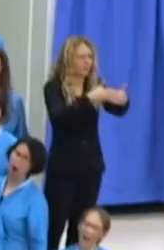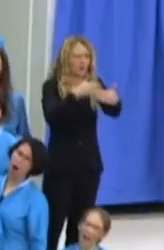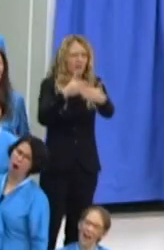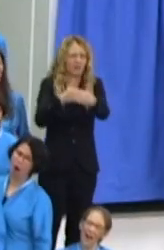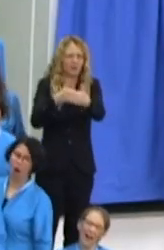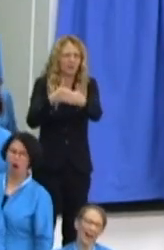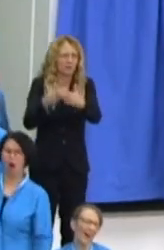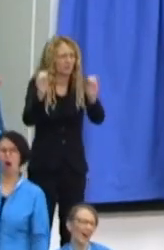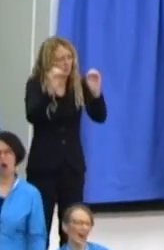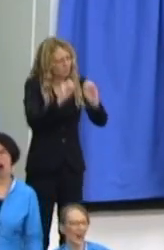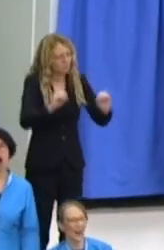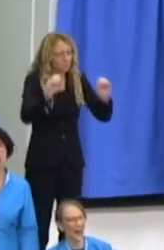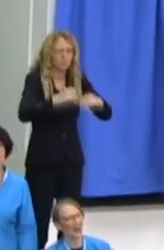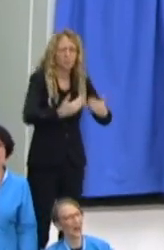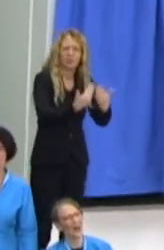barriers, zero